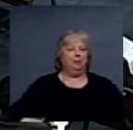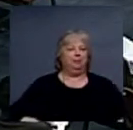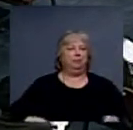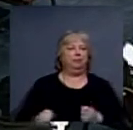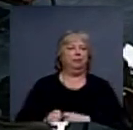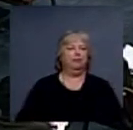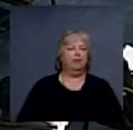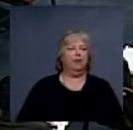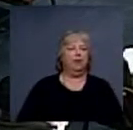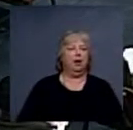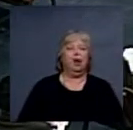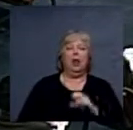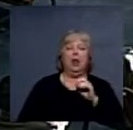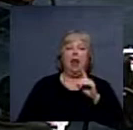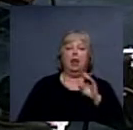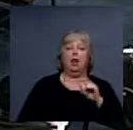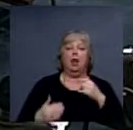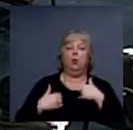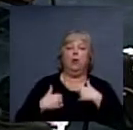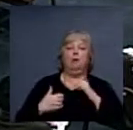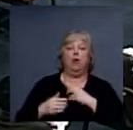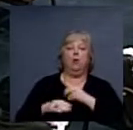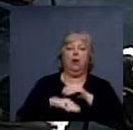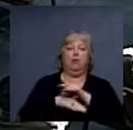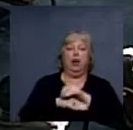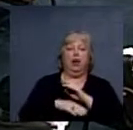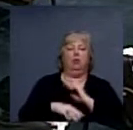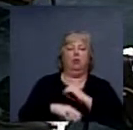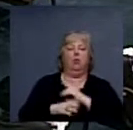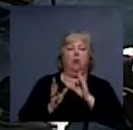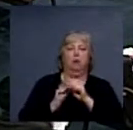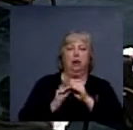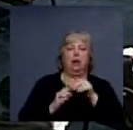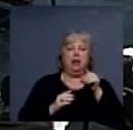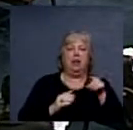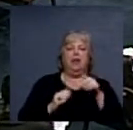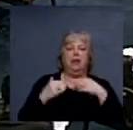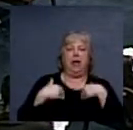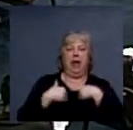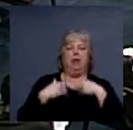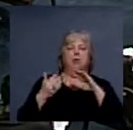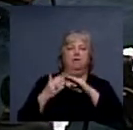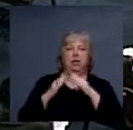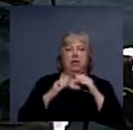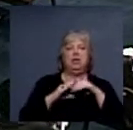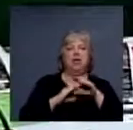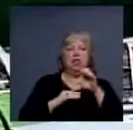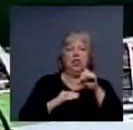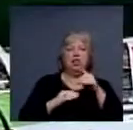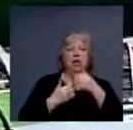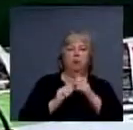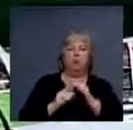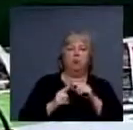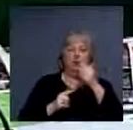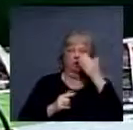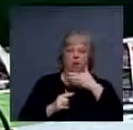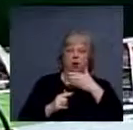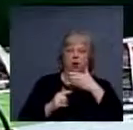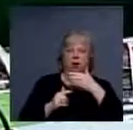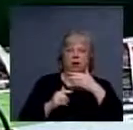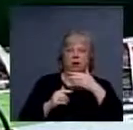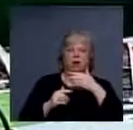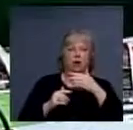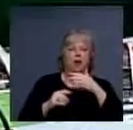Okay, we have our advisory board meetings at the Amble Village, in the education room, which is on the front of the building.